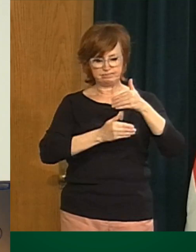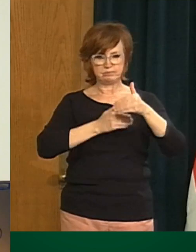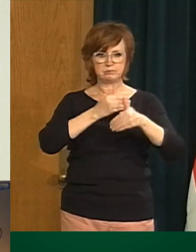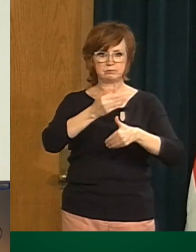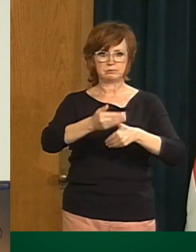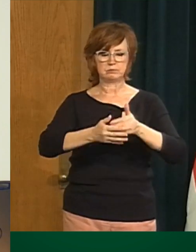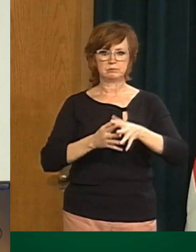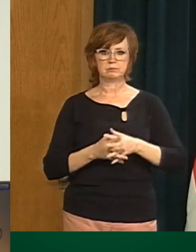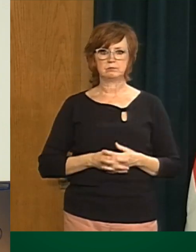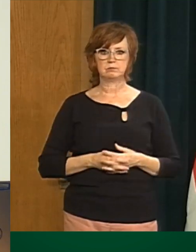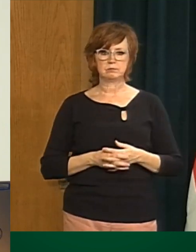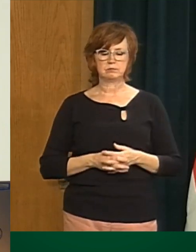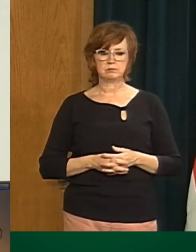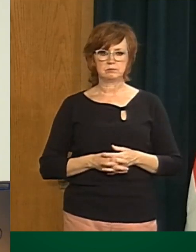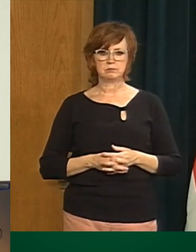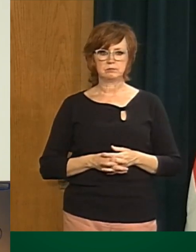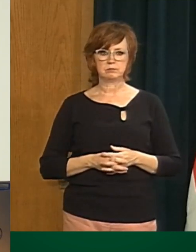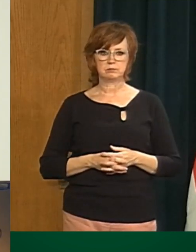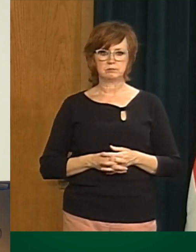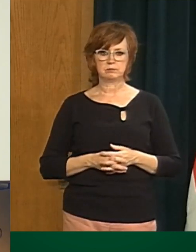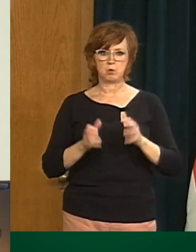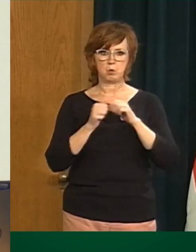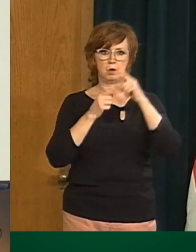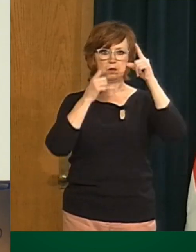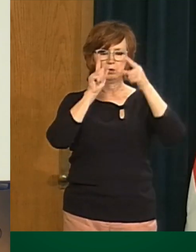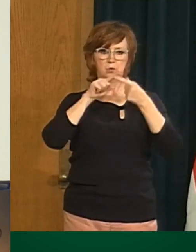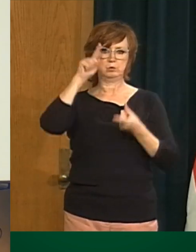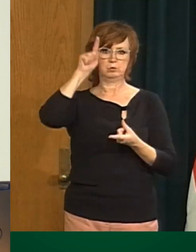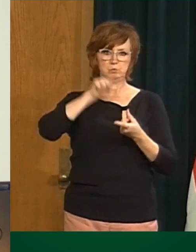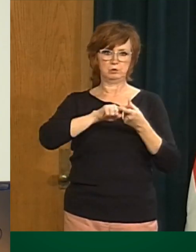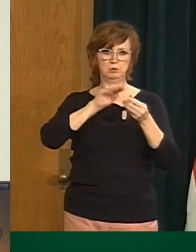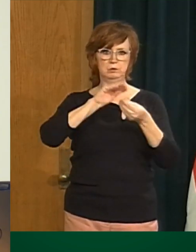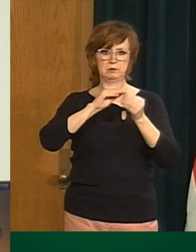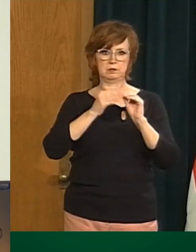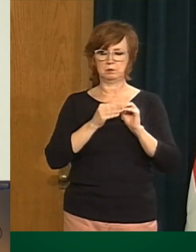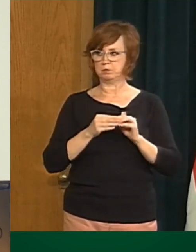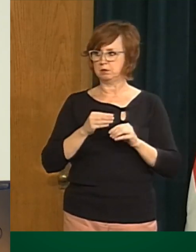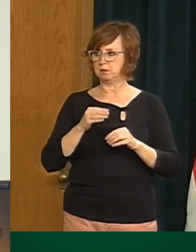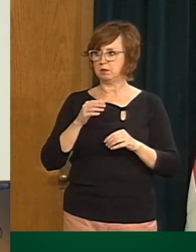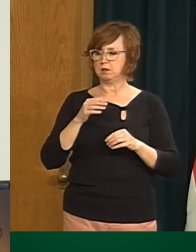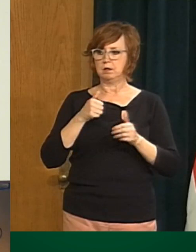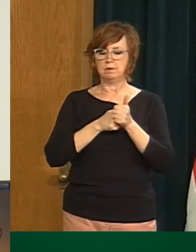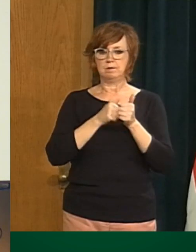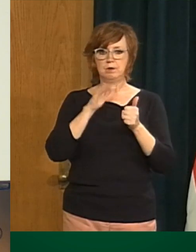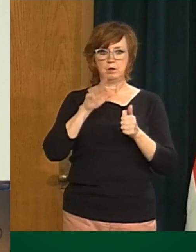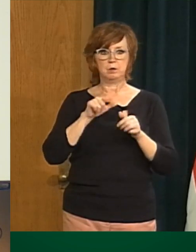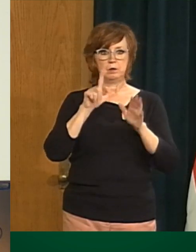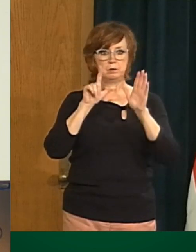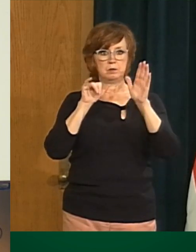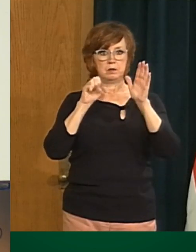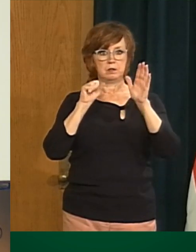while keeping case numbers as low as we can. Do you have a follow-up, Lisa?